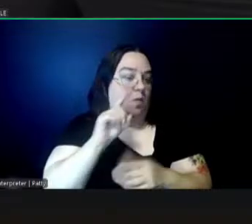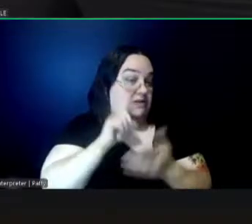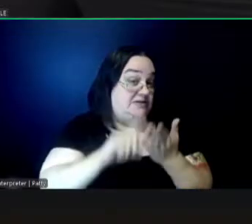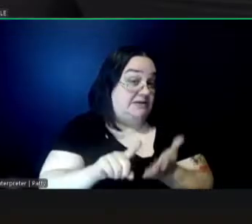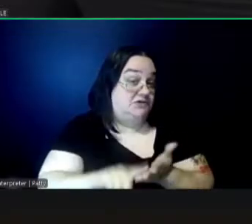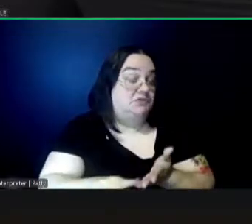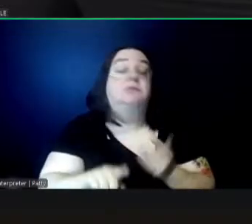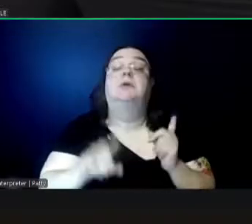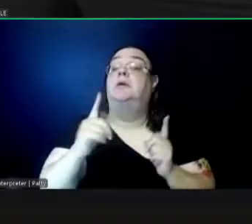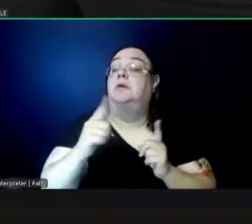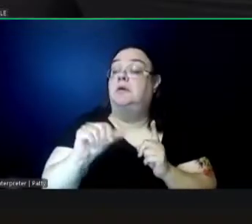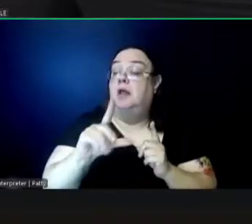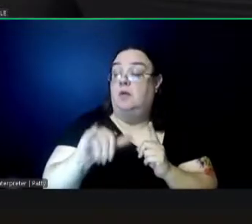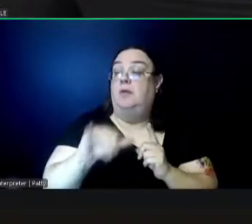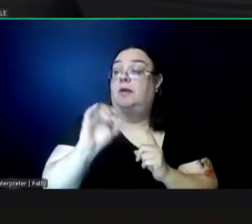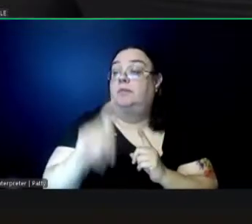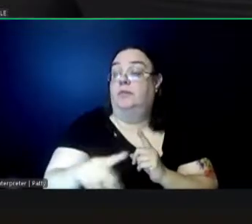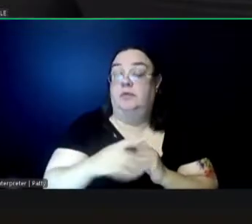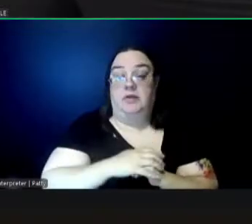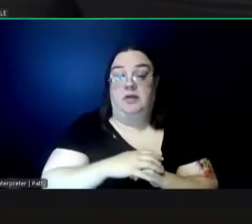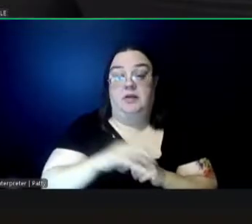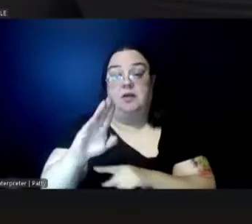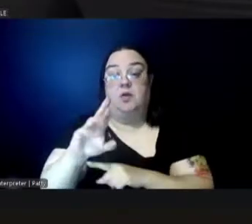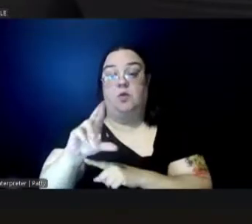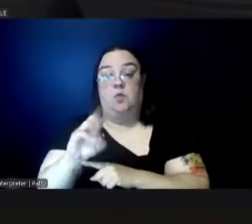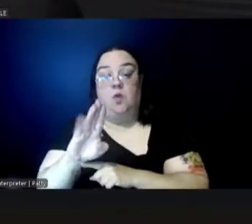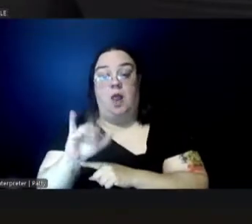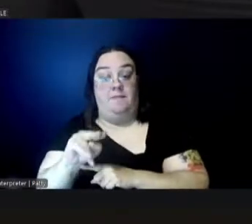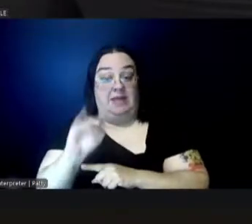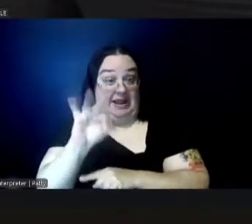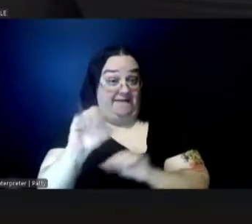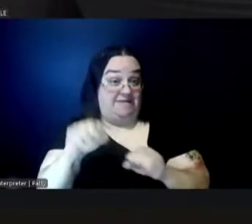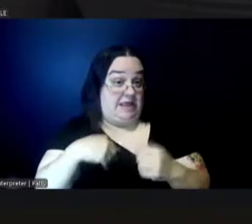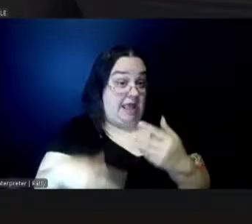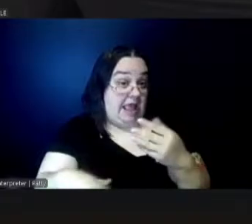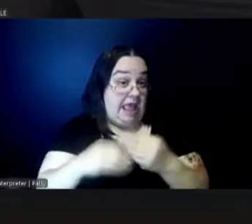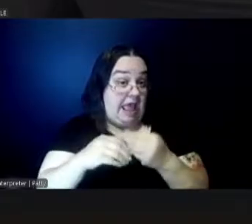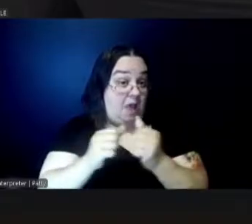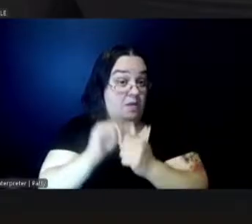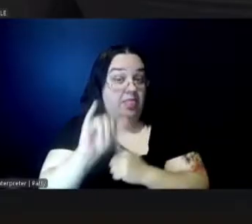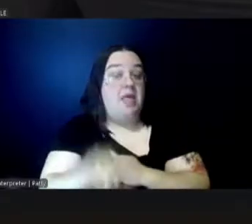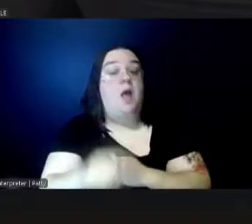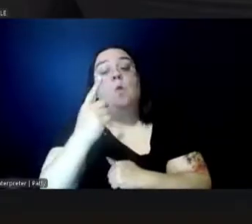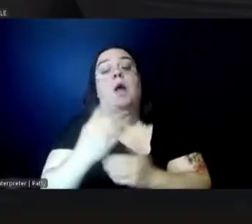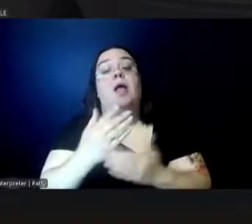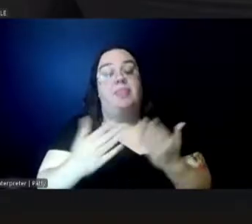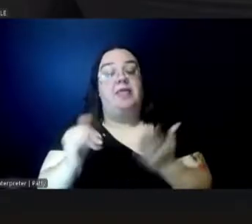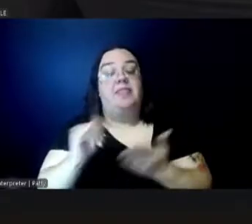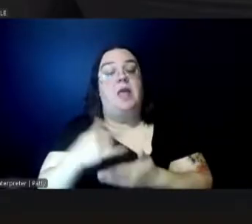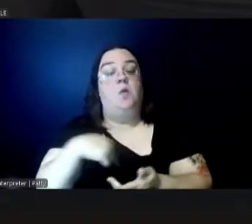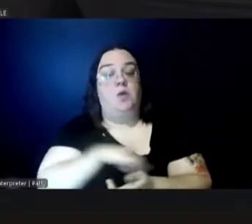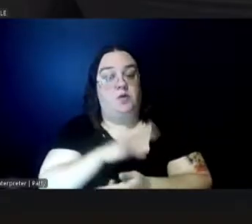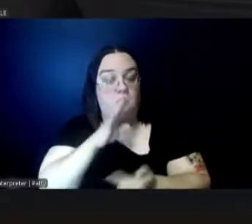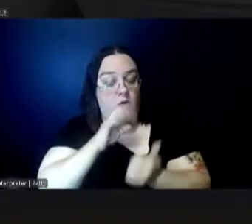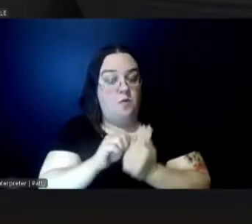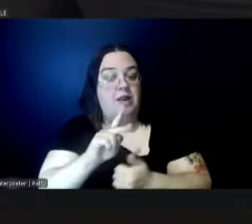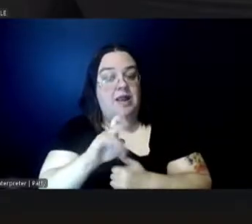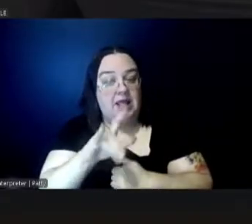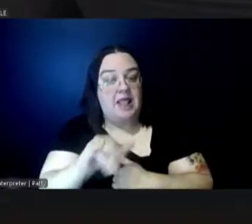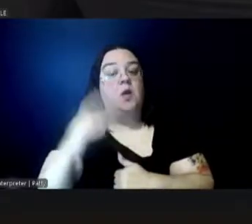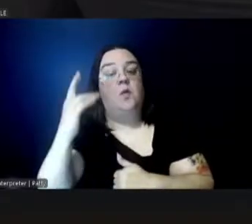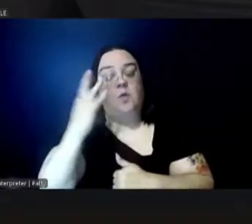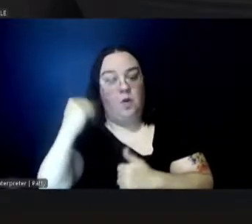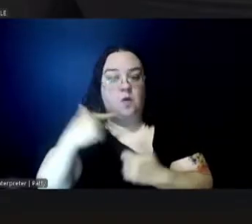Okay. If I could add to that, though, one of the things that we have been talking with Kelly, and the reason we've been pushing for